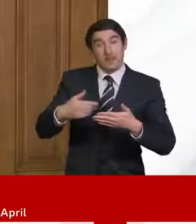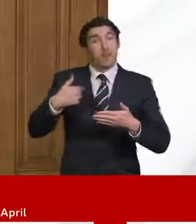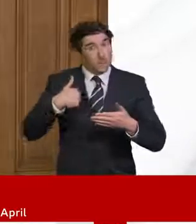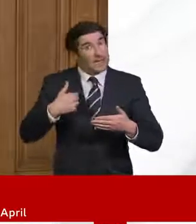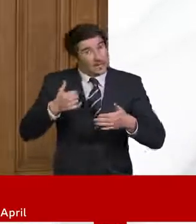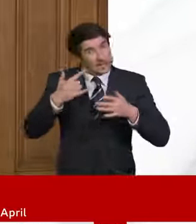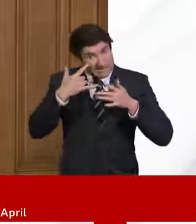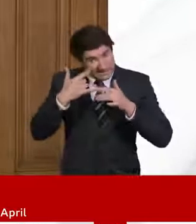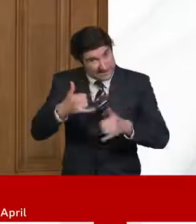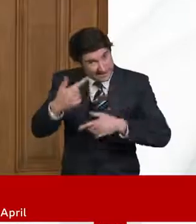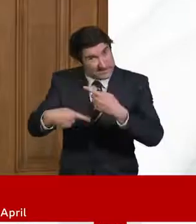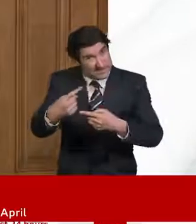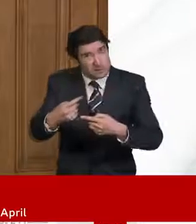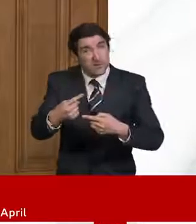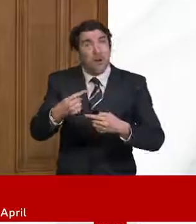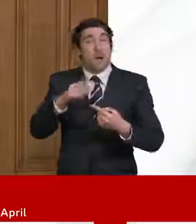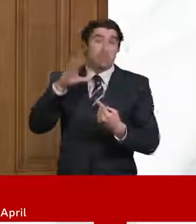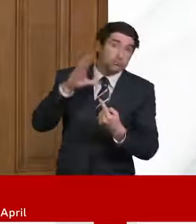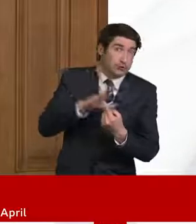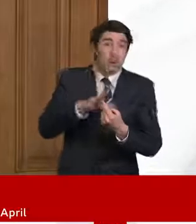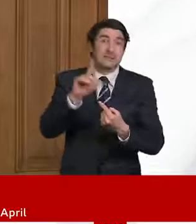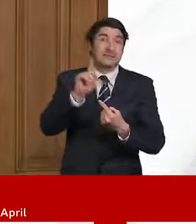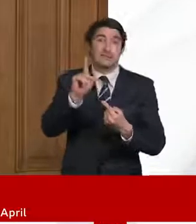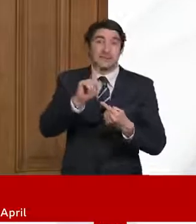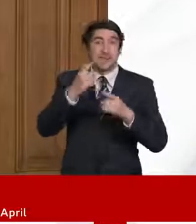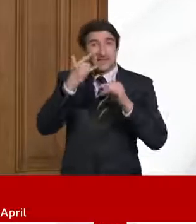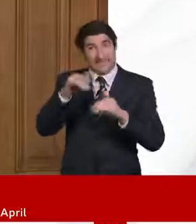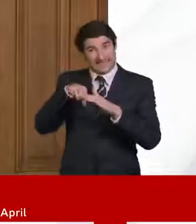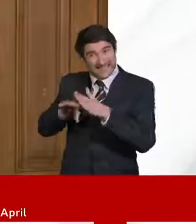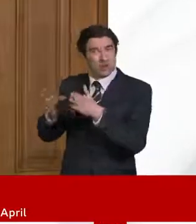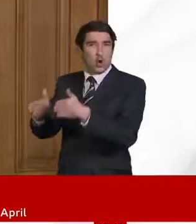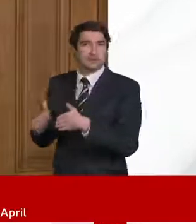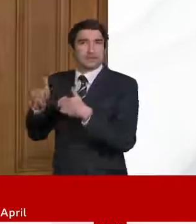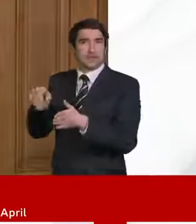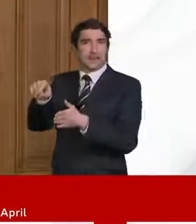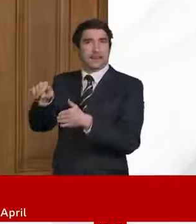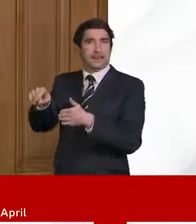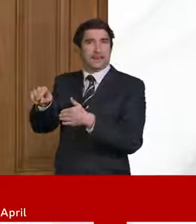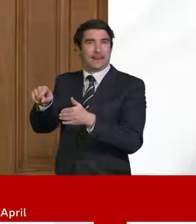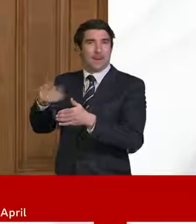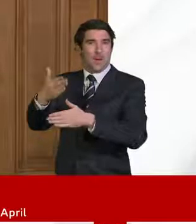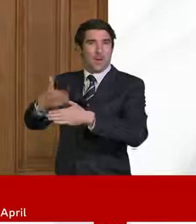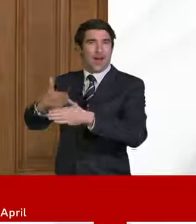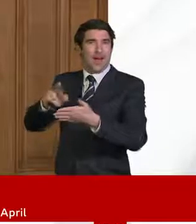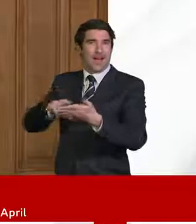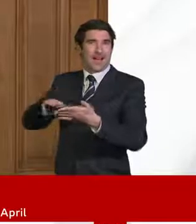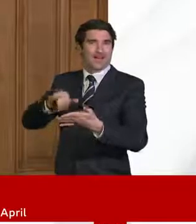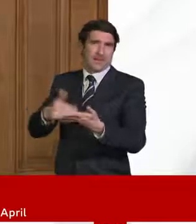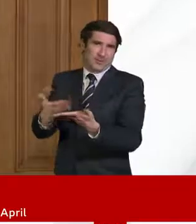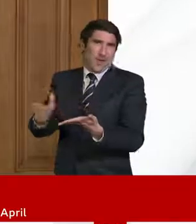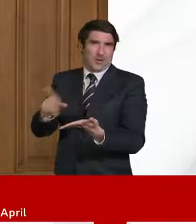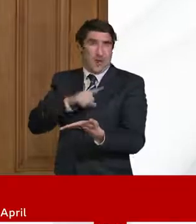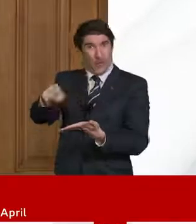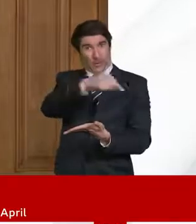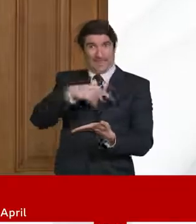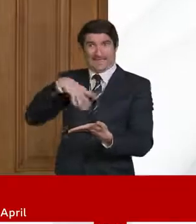on using testing for clinical care as a priority, which I think people understand completely. And then secondly, around